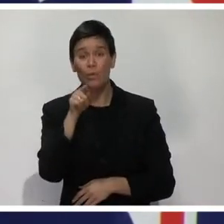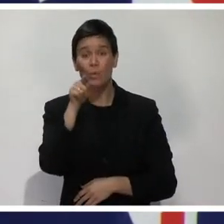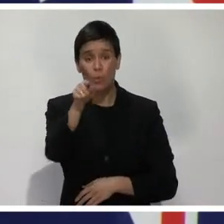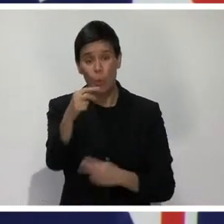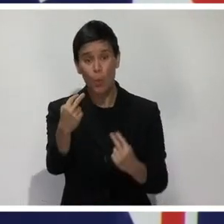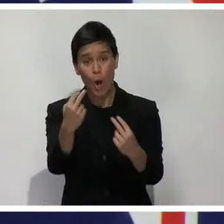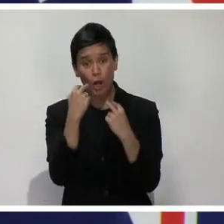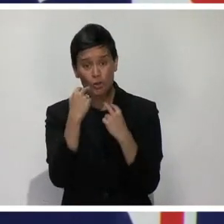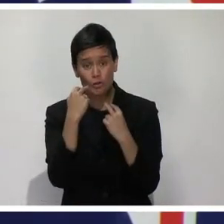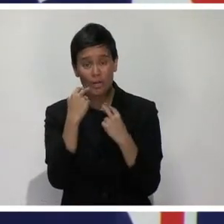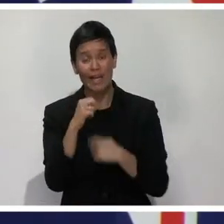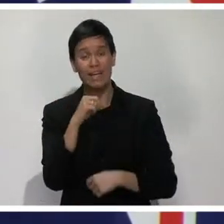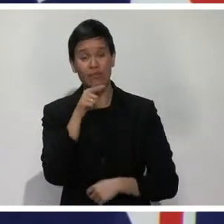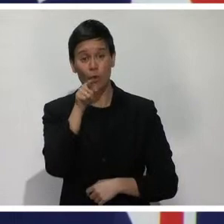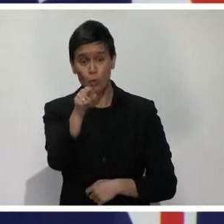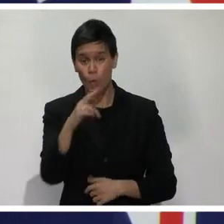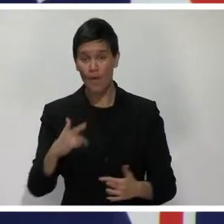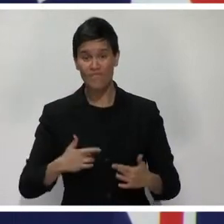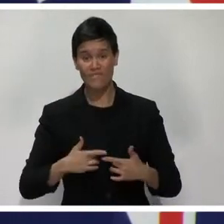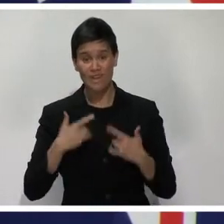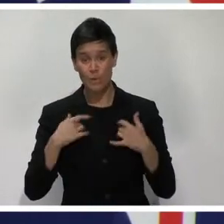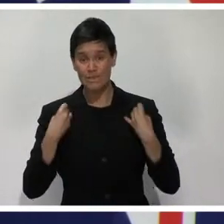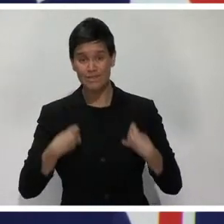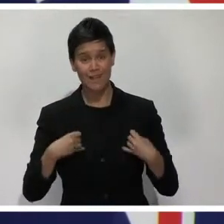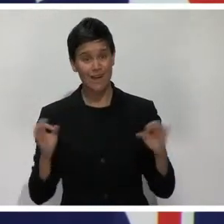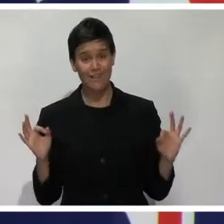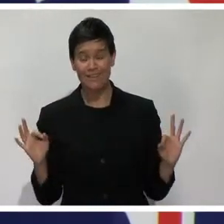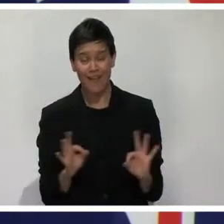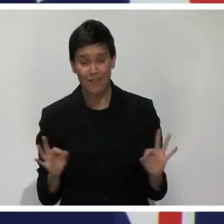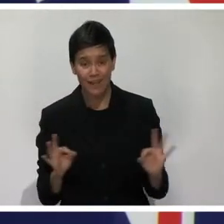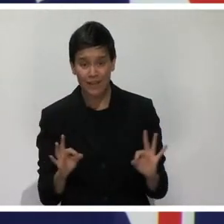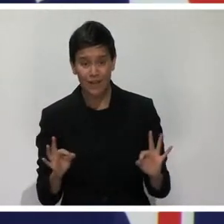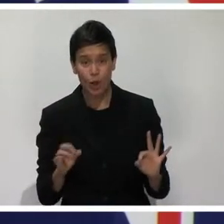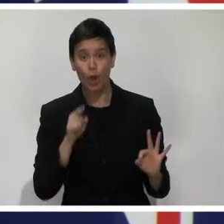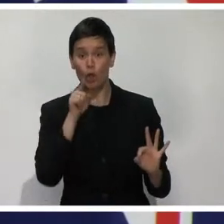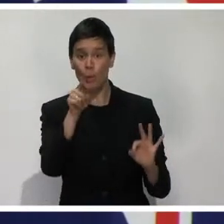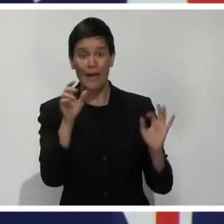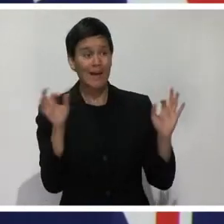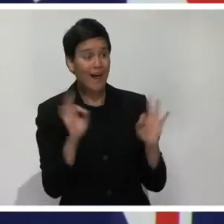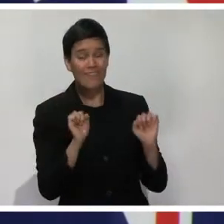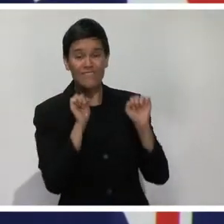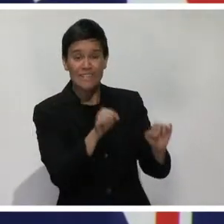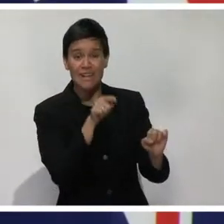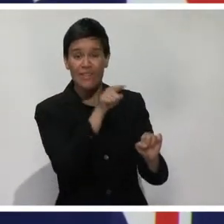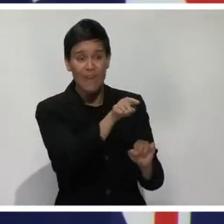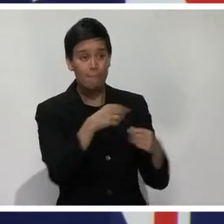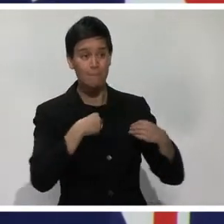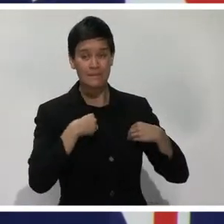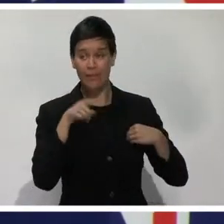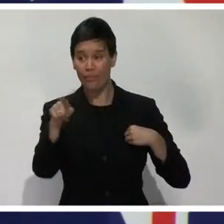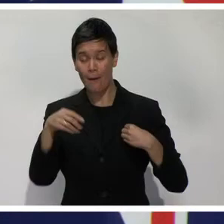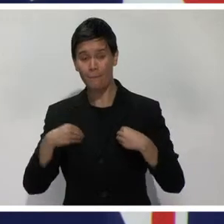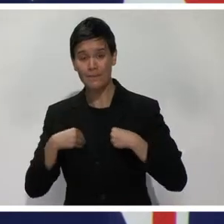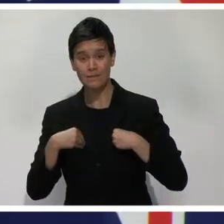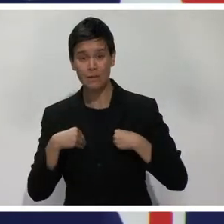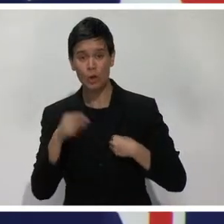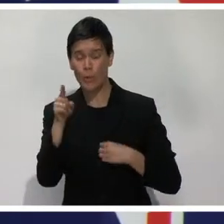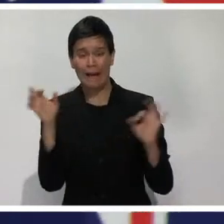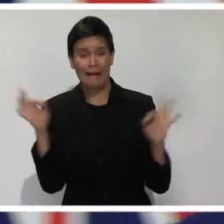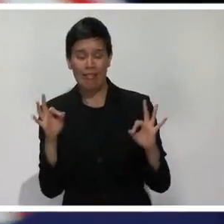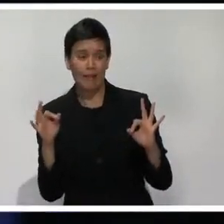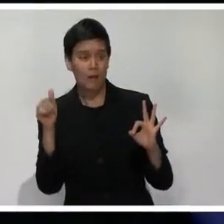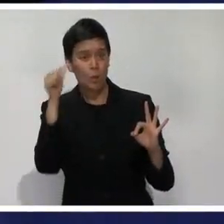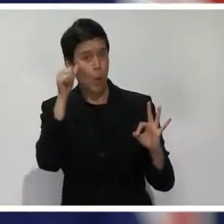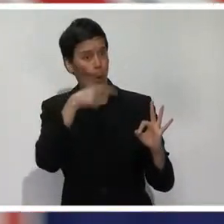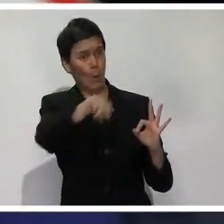put your feet up. Please only visit those testing stations if you're unwell. What are those plans to open more centres tomorrow? Can you just elaborate a little bit on